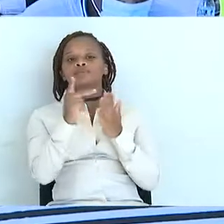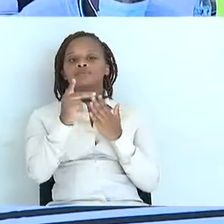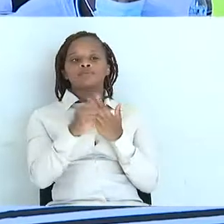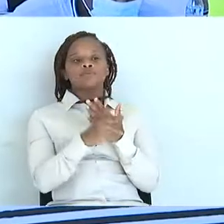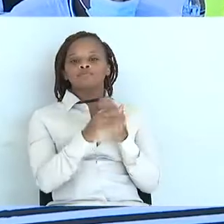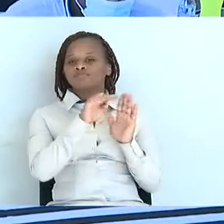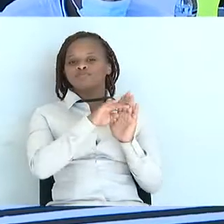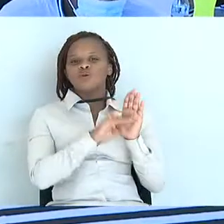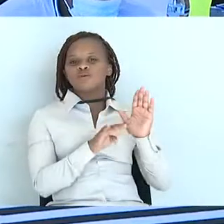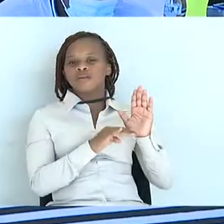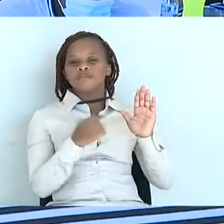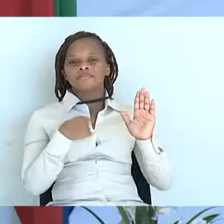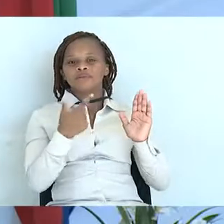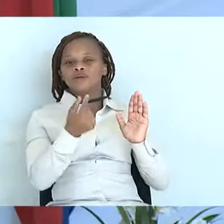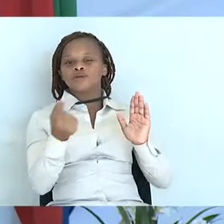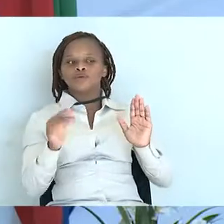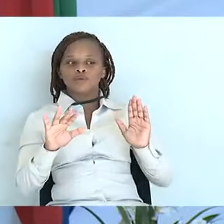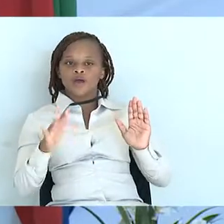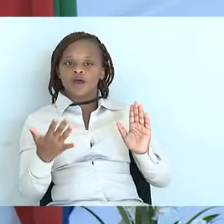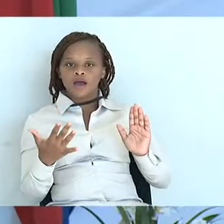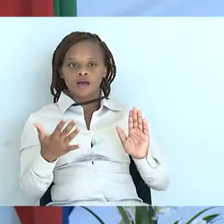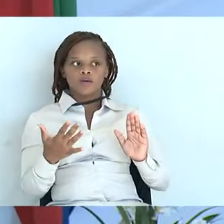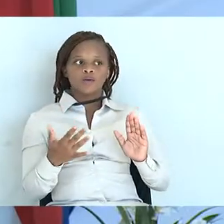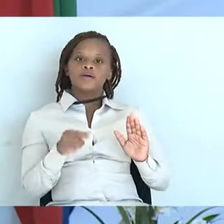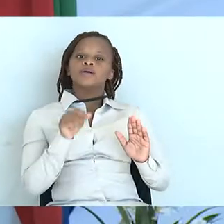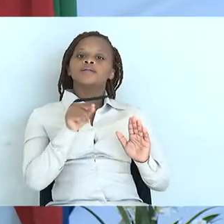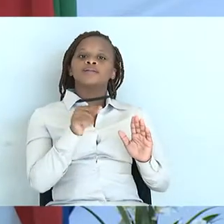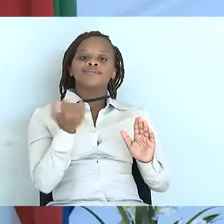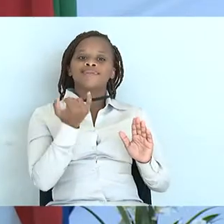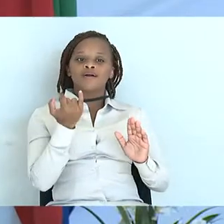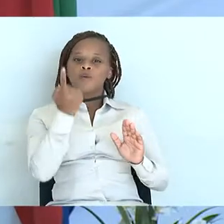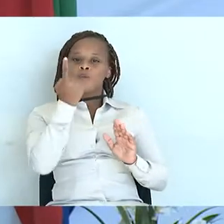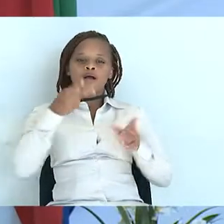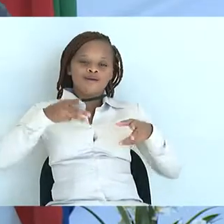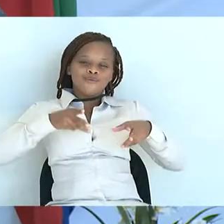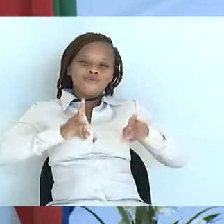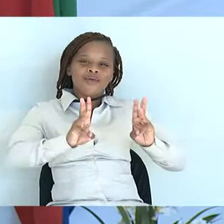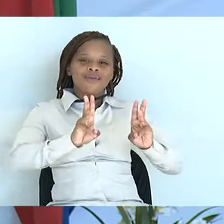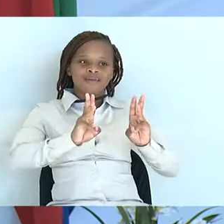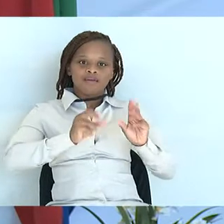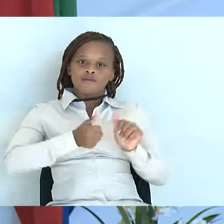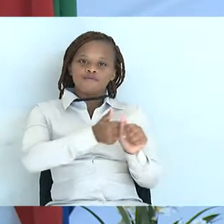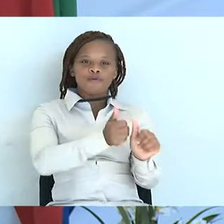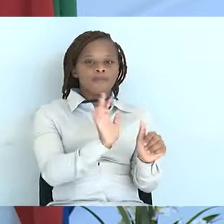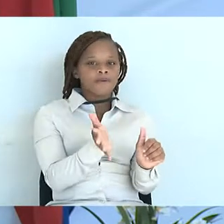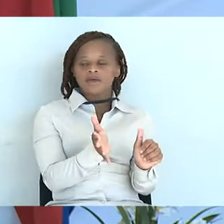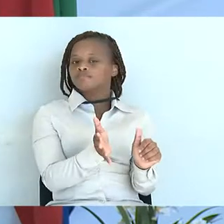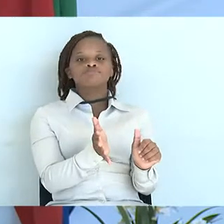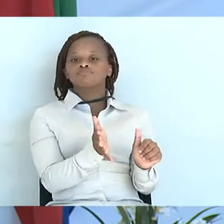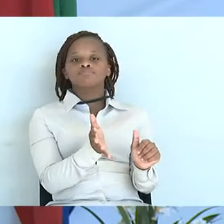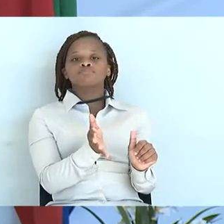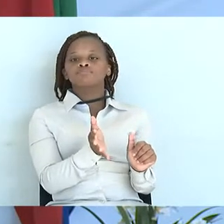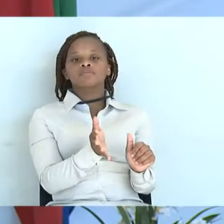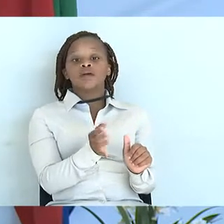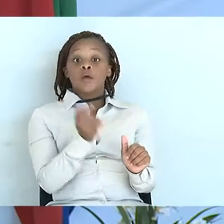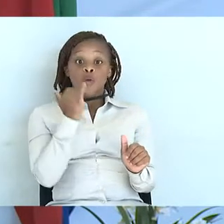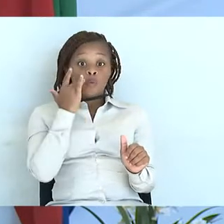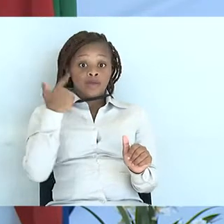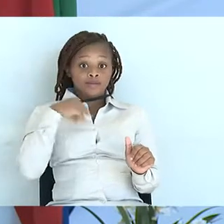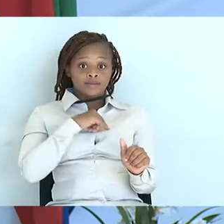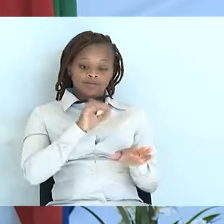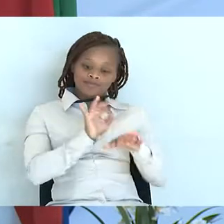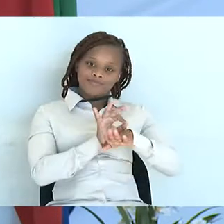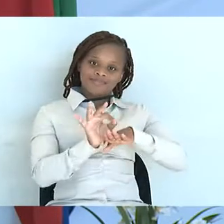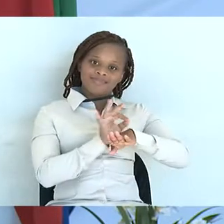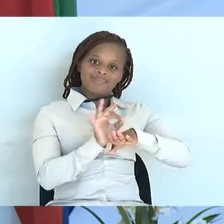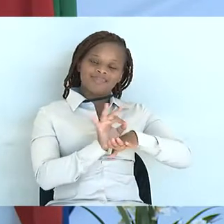program is not going to be a linear implementation. As we plan, those projects that are ready for